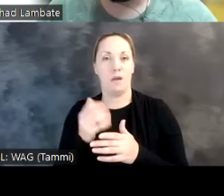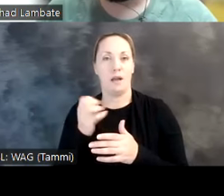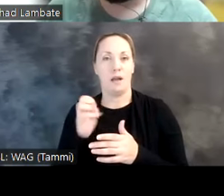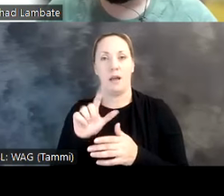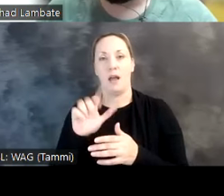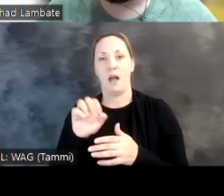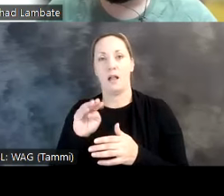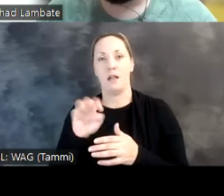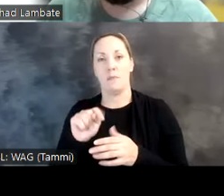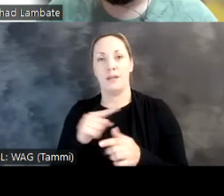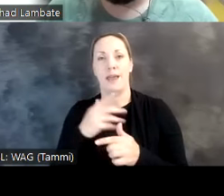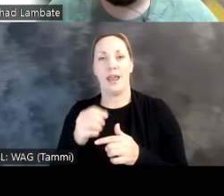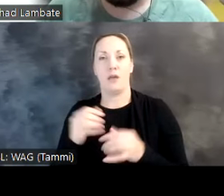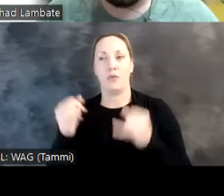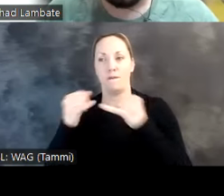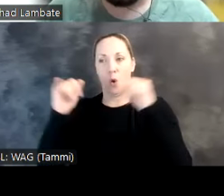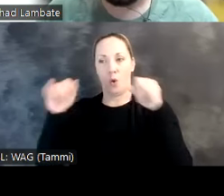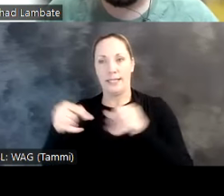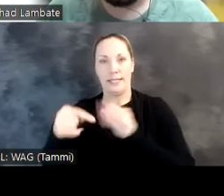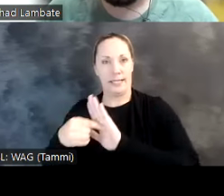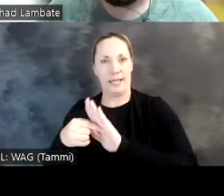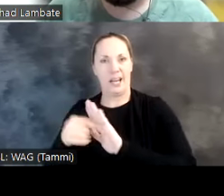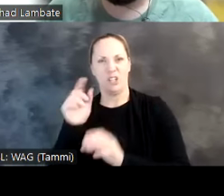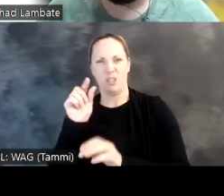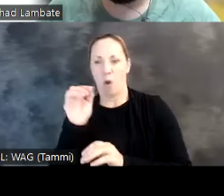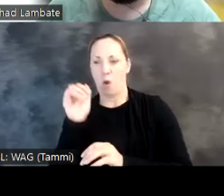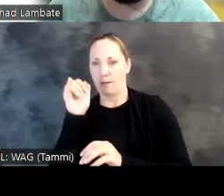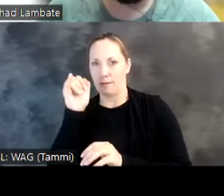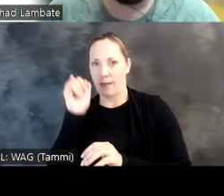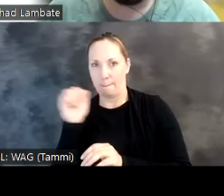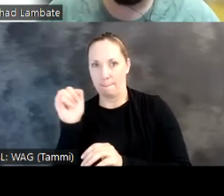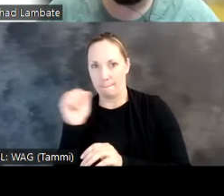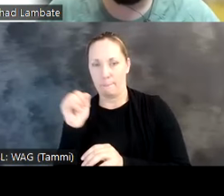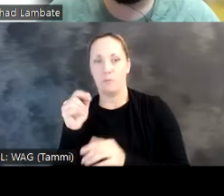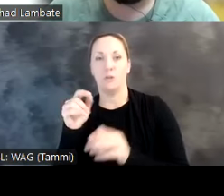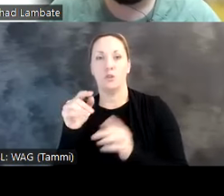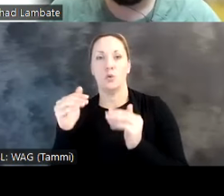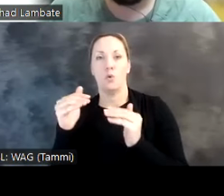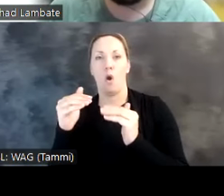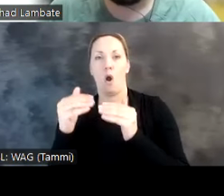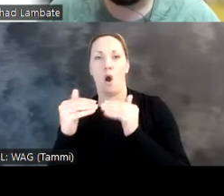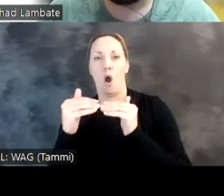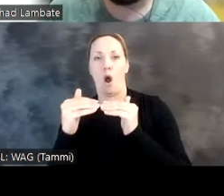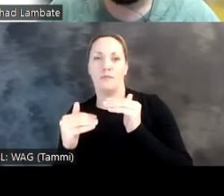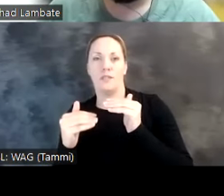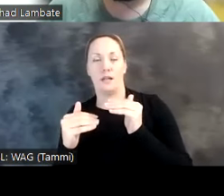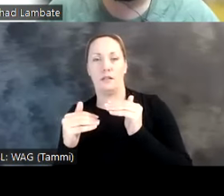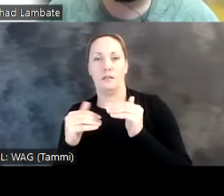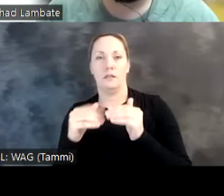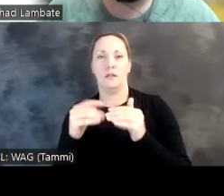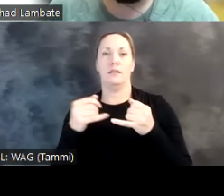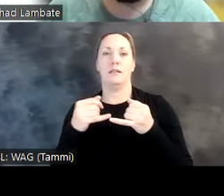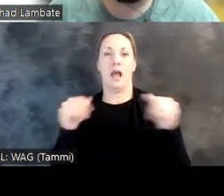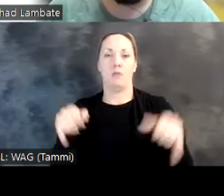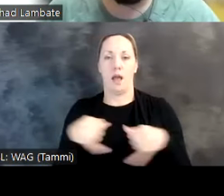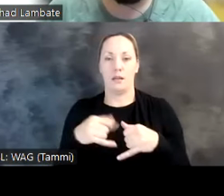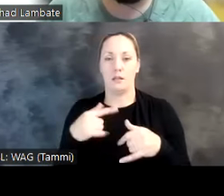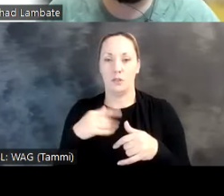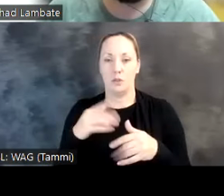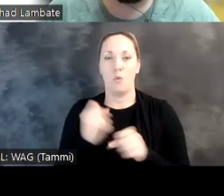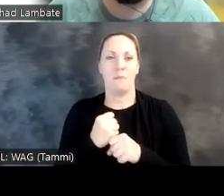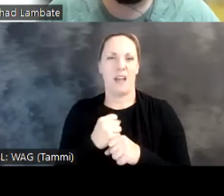the focus indicator. A small gap is created, whatever the offset outline offset you will set to. So it will create a